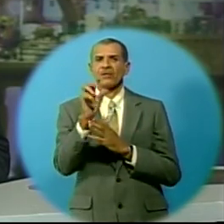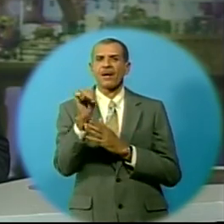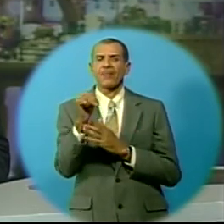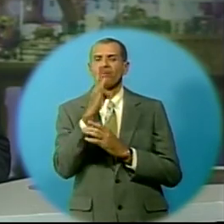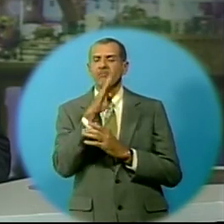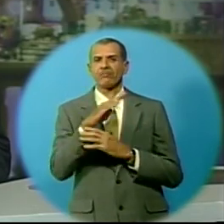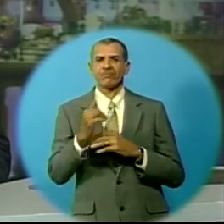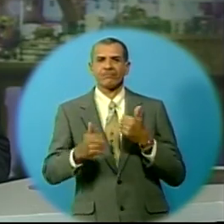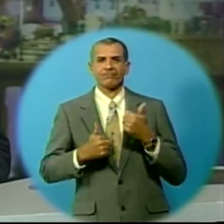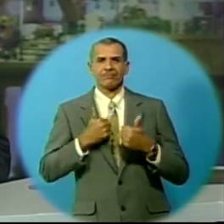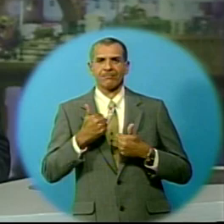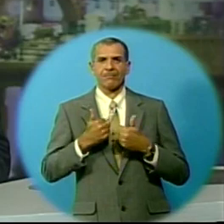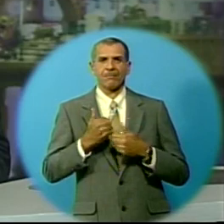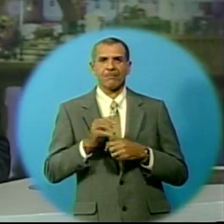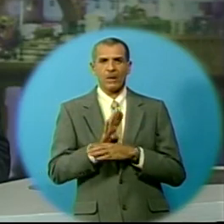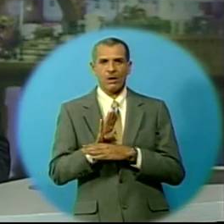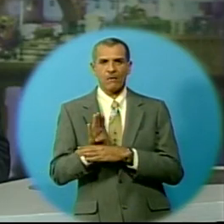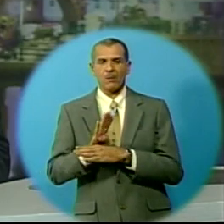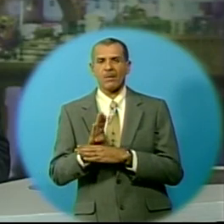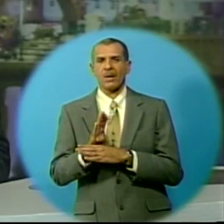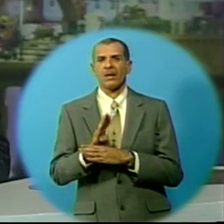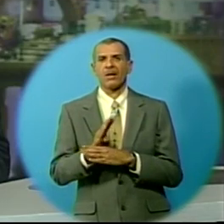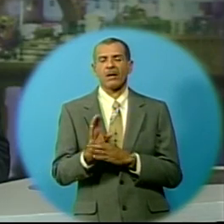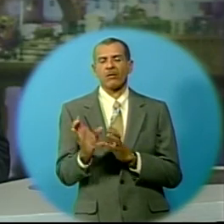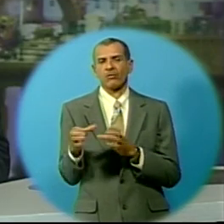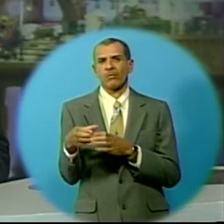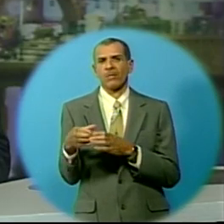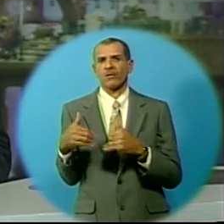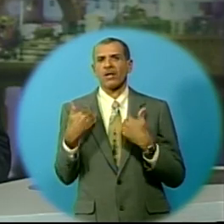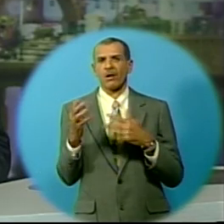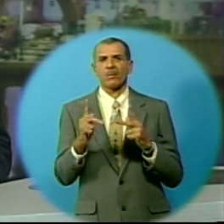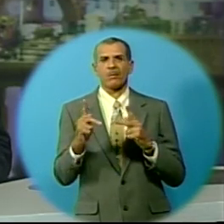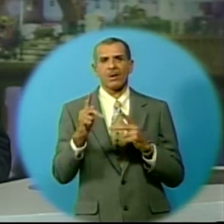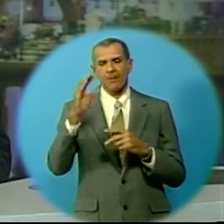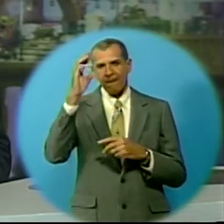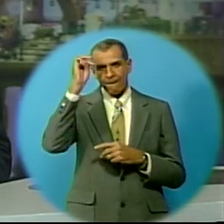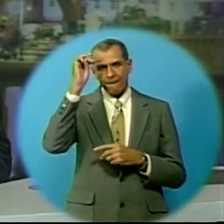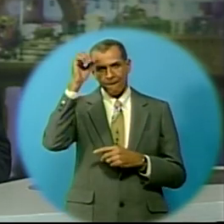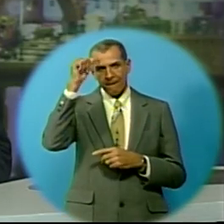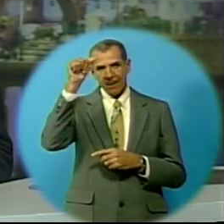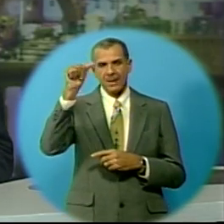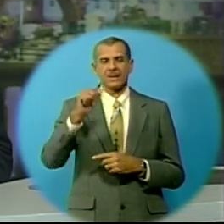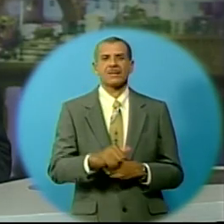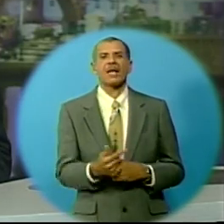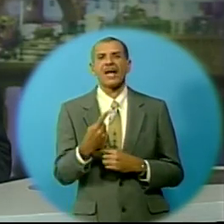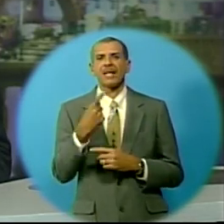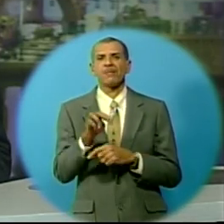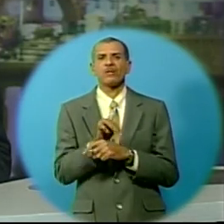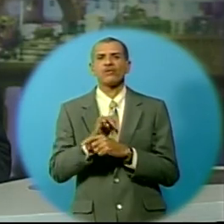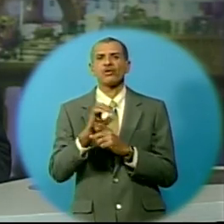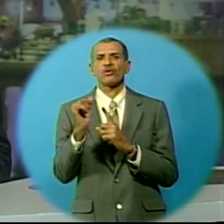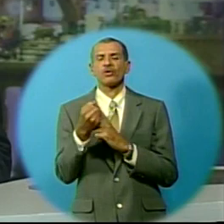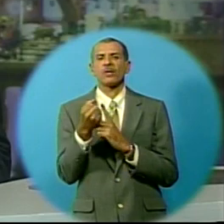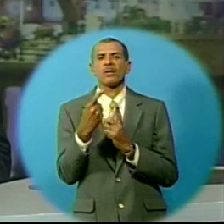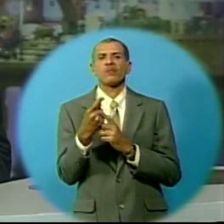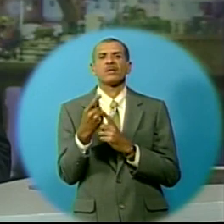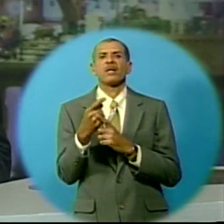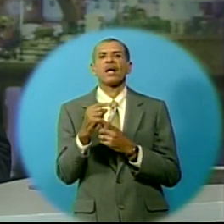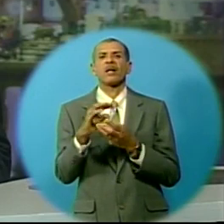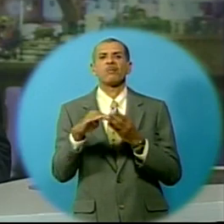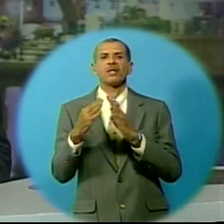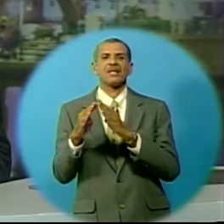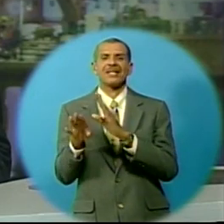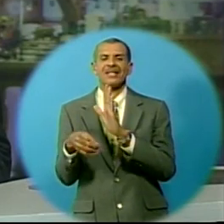deviant behavior by a minority of young people, particularly males. Minister of Social Care, Constituency Empowerment and